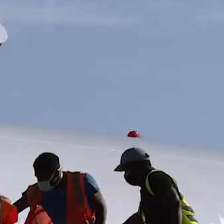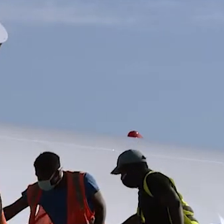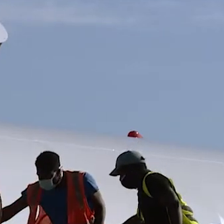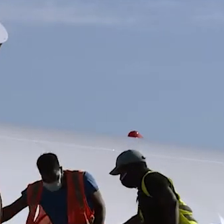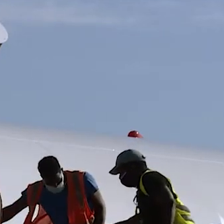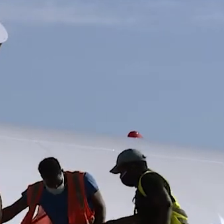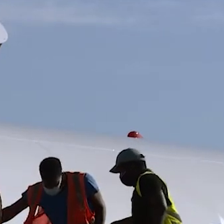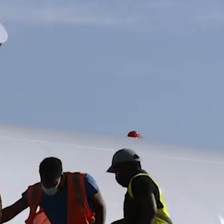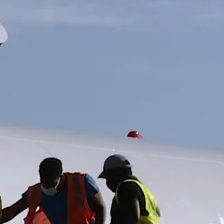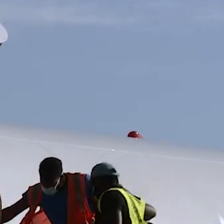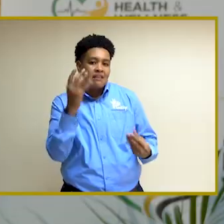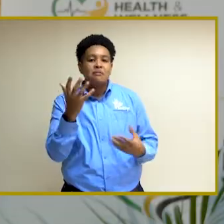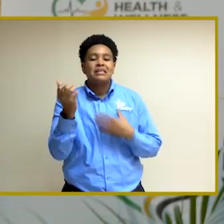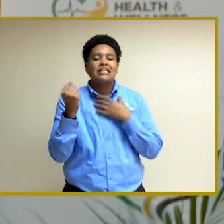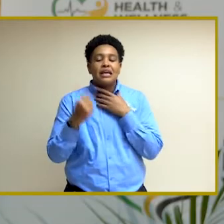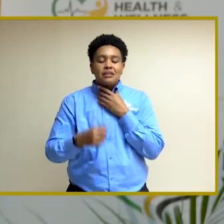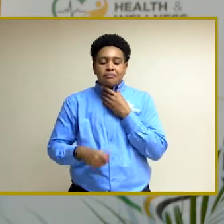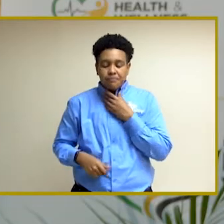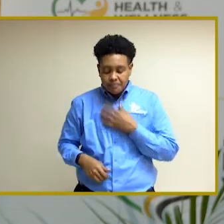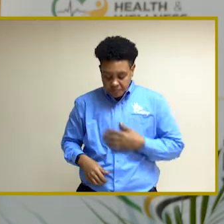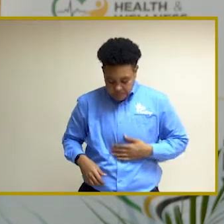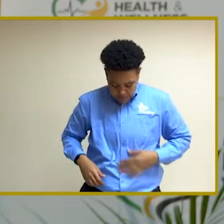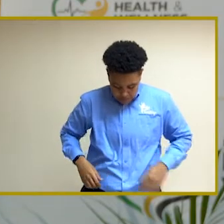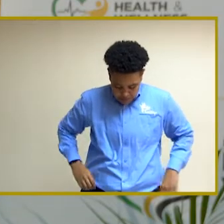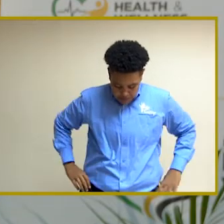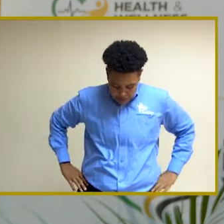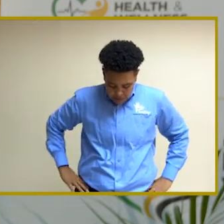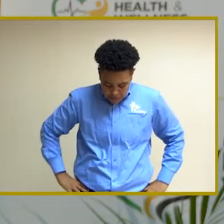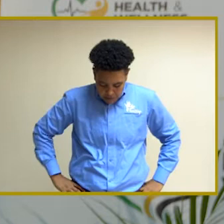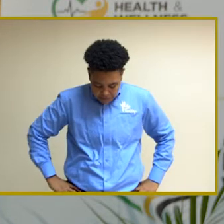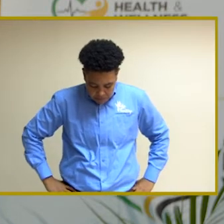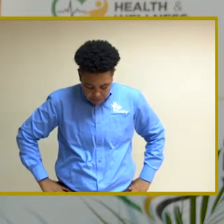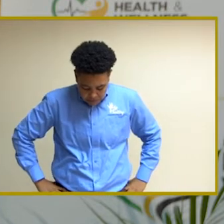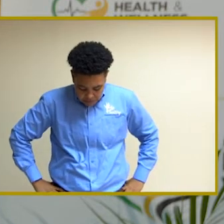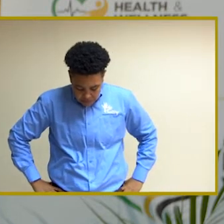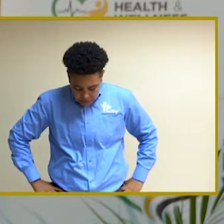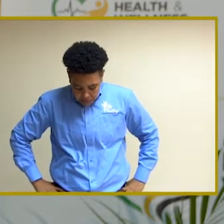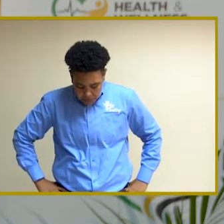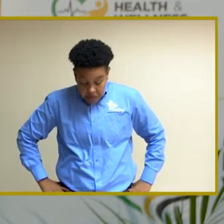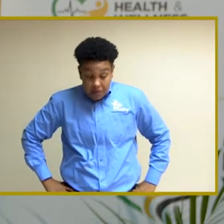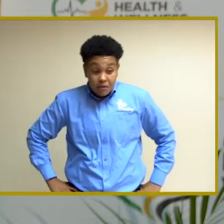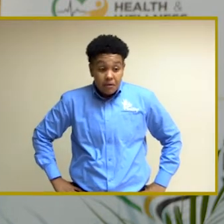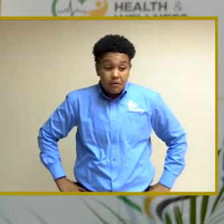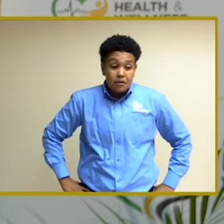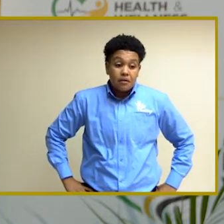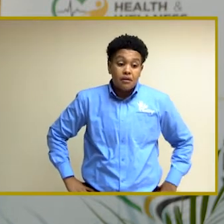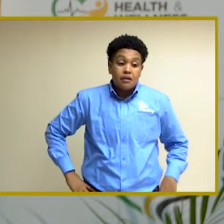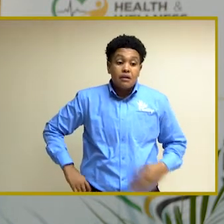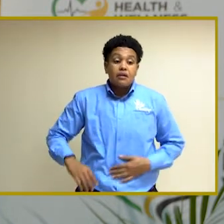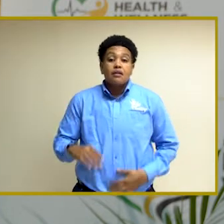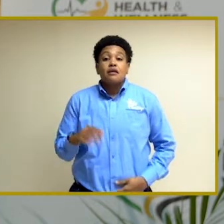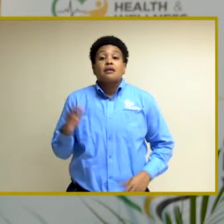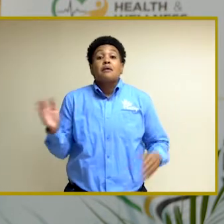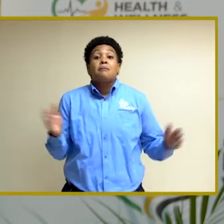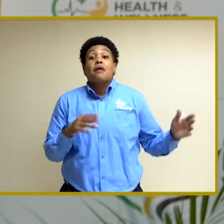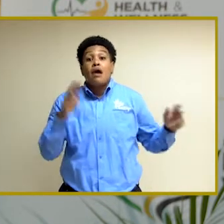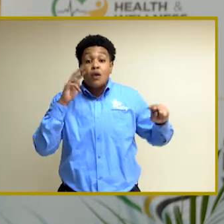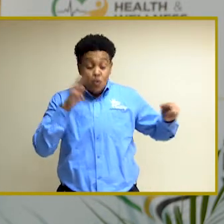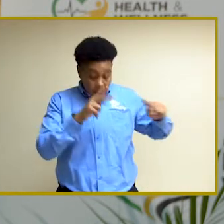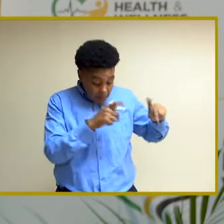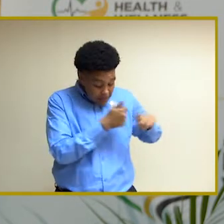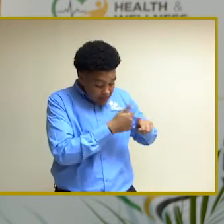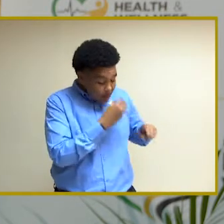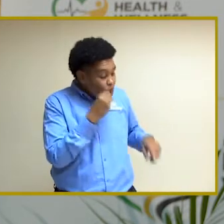used within 6 hours. The plan does cater to persons who are at home and not mobile because of age